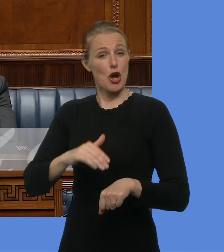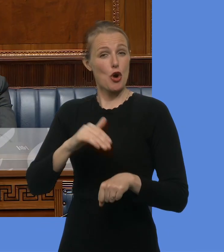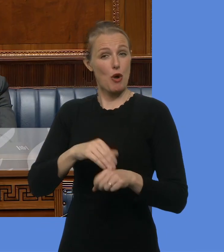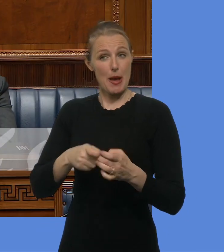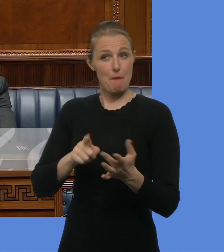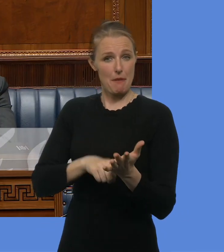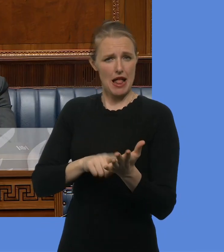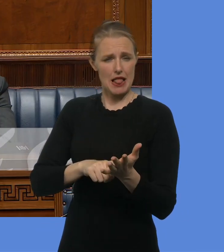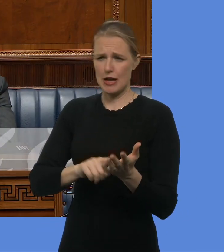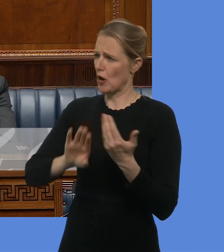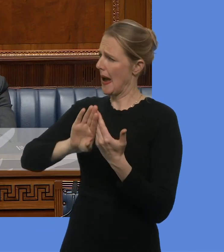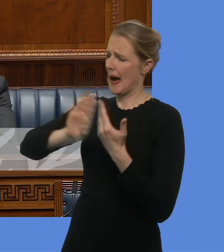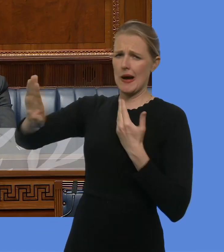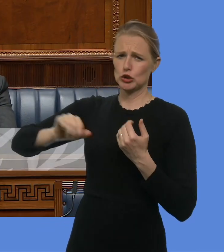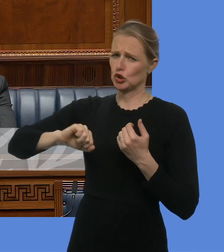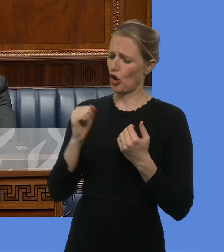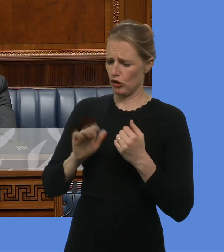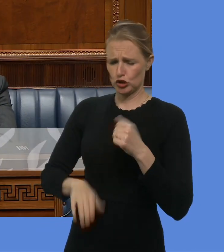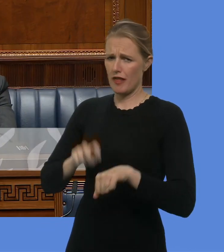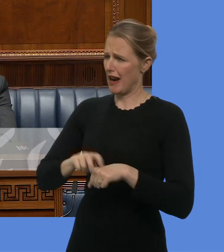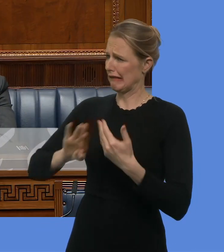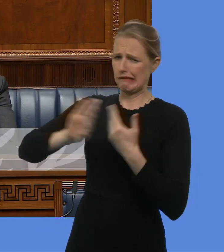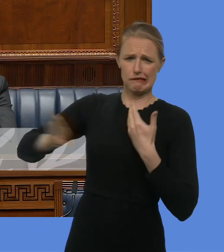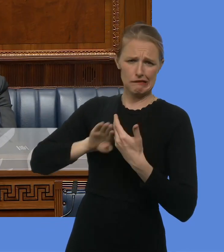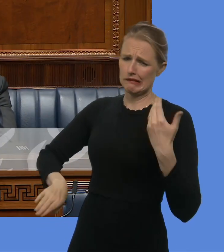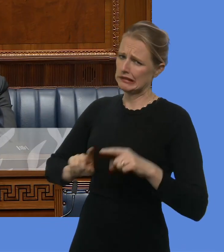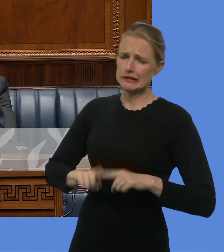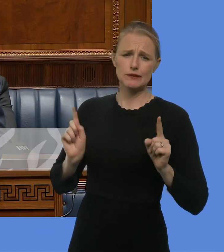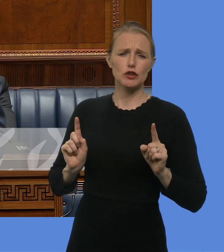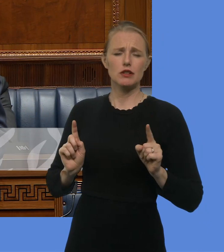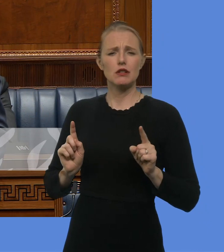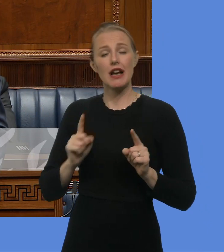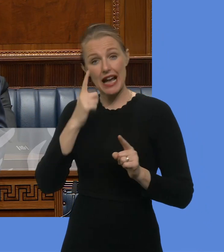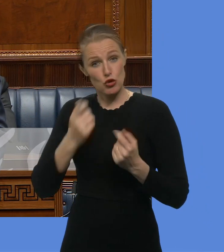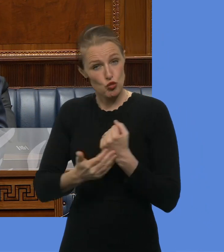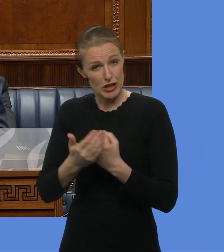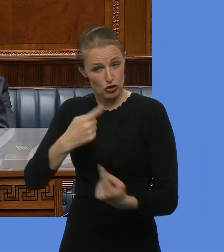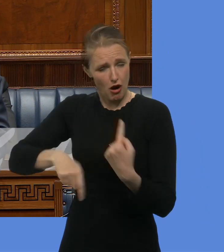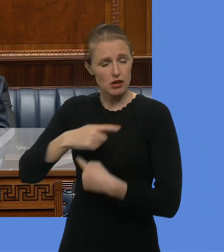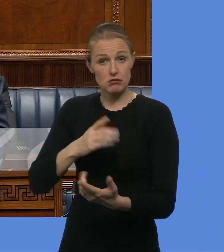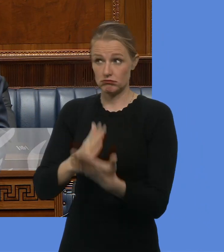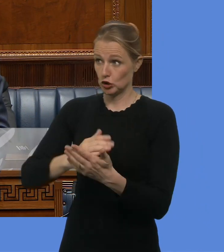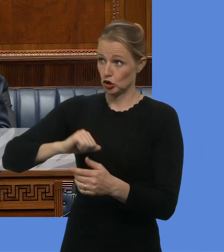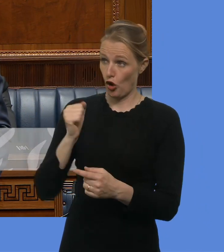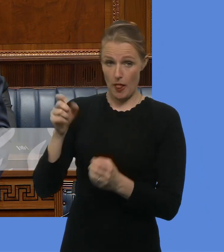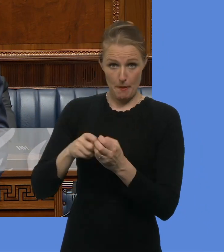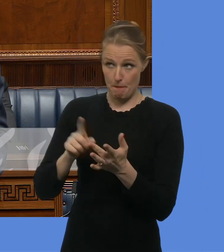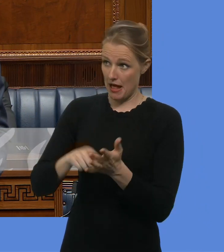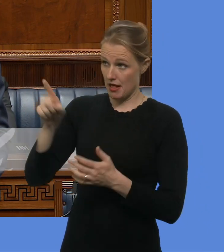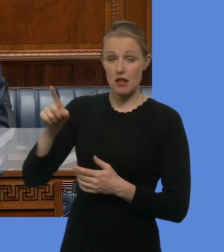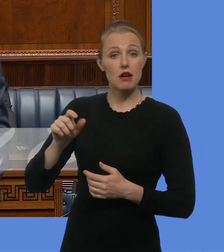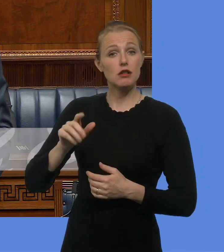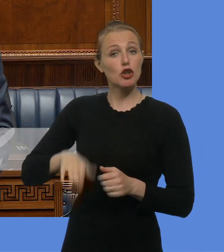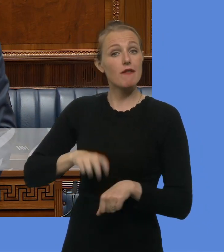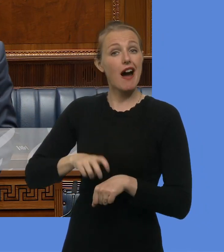of Scotland and the Republic of Ireland. Can the Minister give us further reassurance as to the differences between her hate